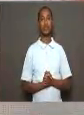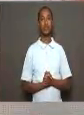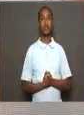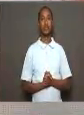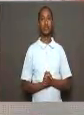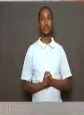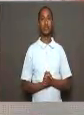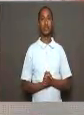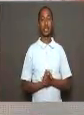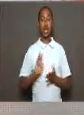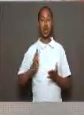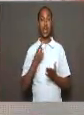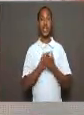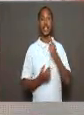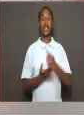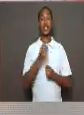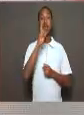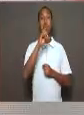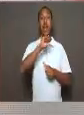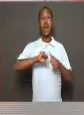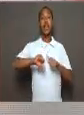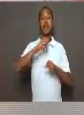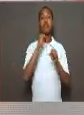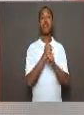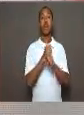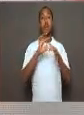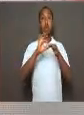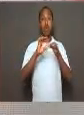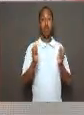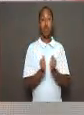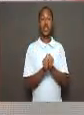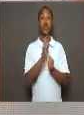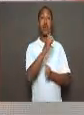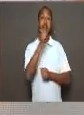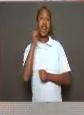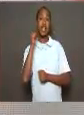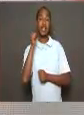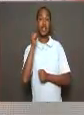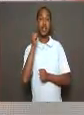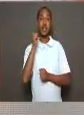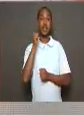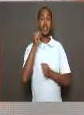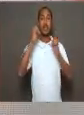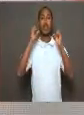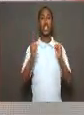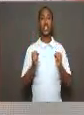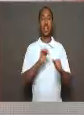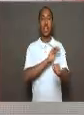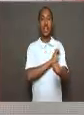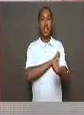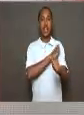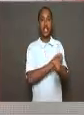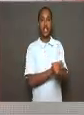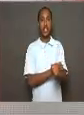As we discussed, when atoms form bonds with one another, the potential energy